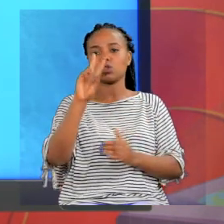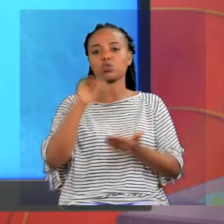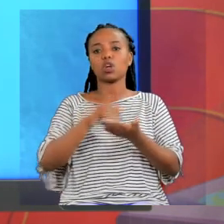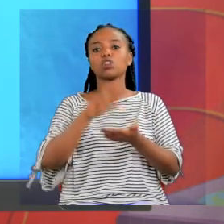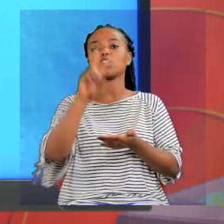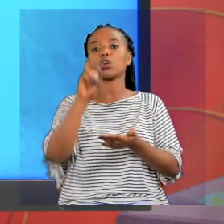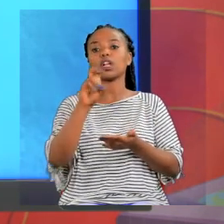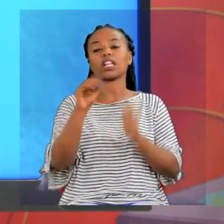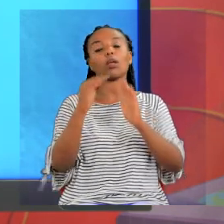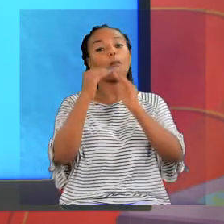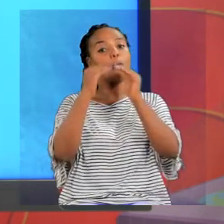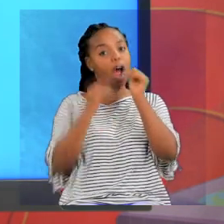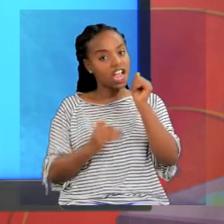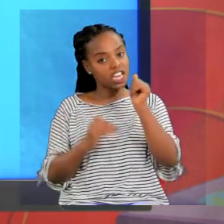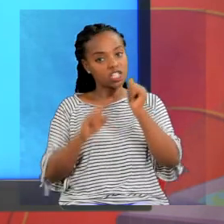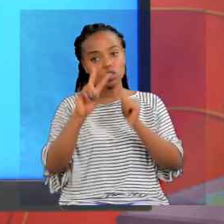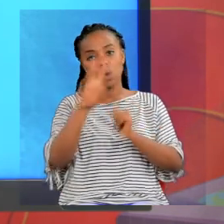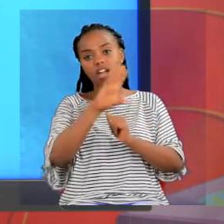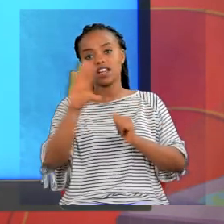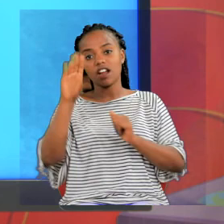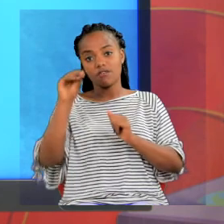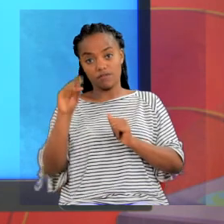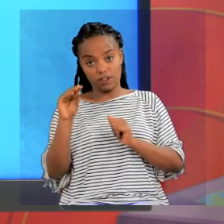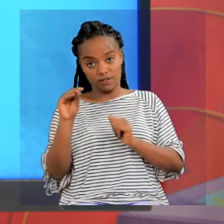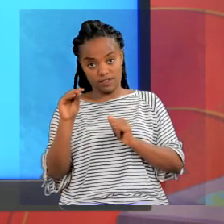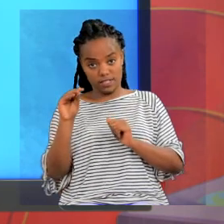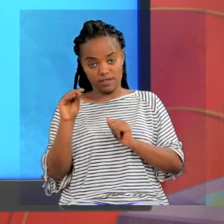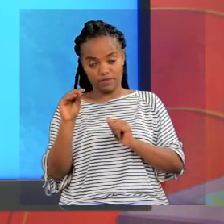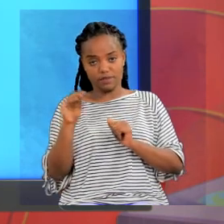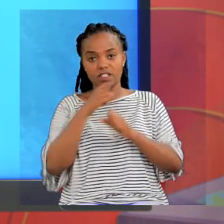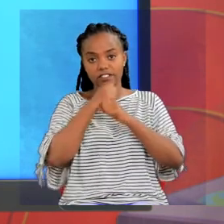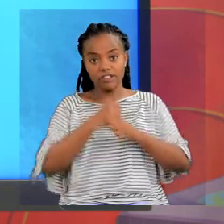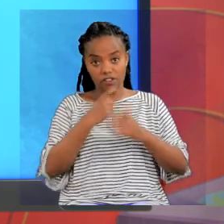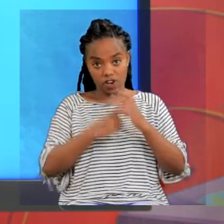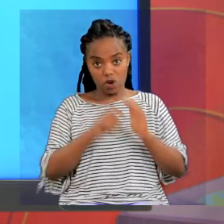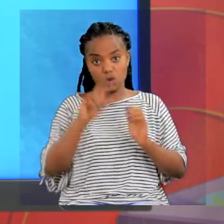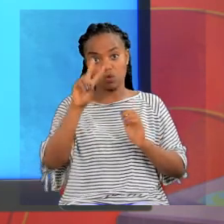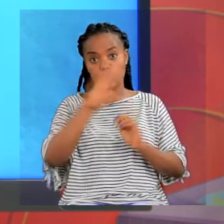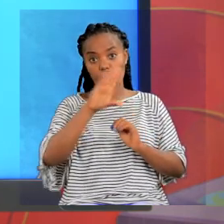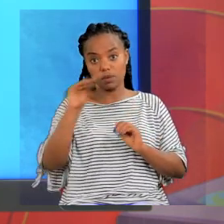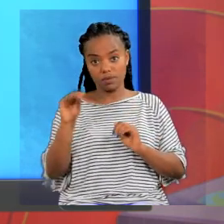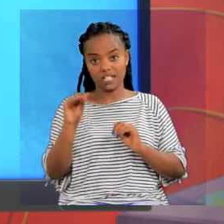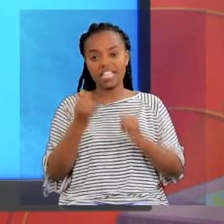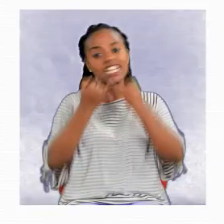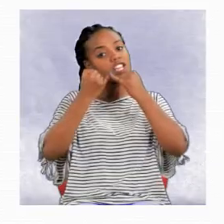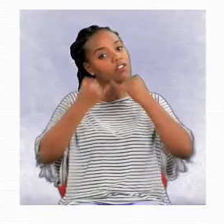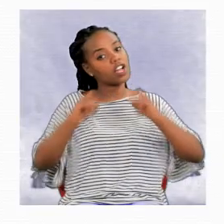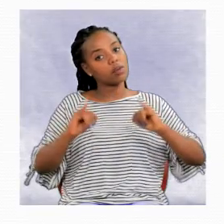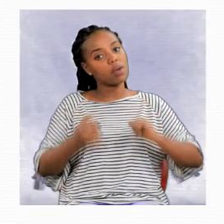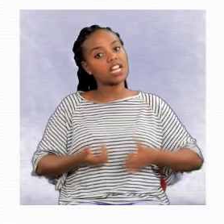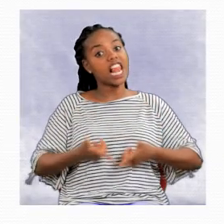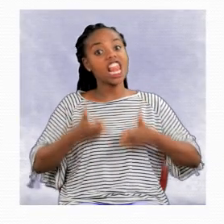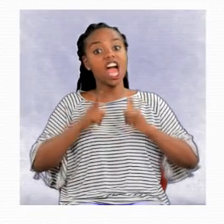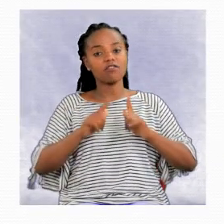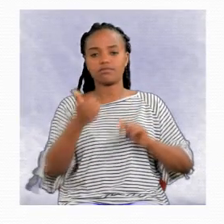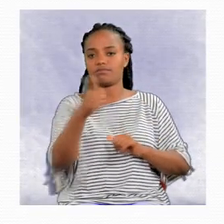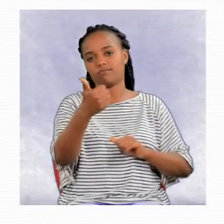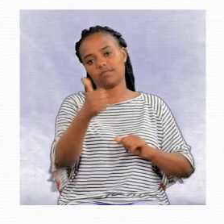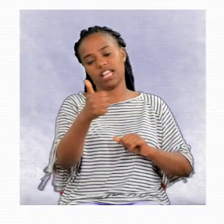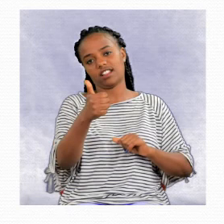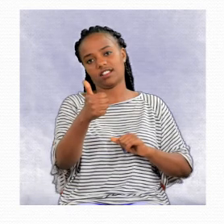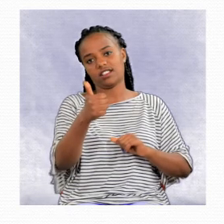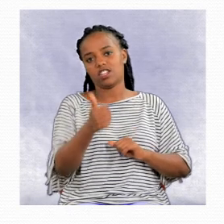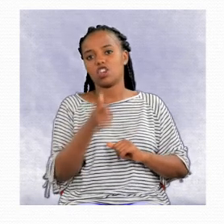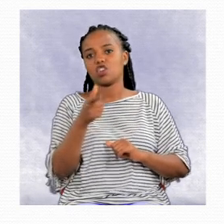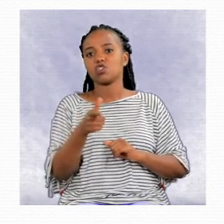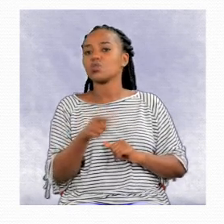2020 minus 250, salvage value is 250, divided by the estimated life is 10. So